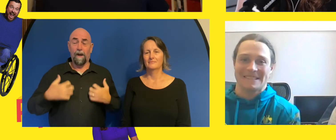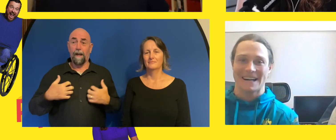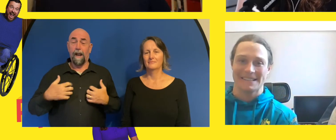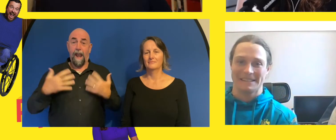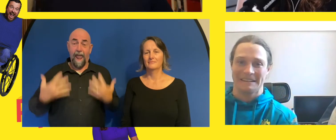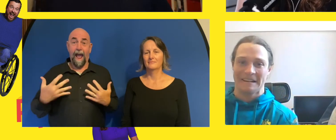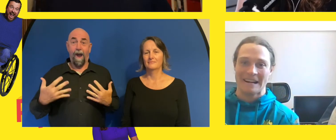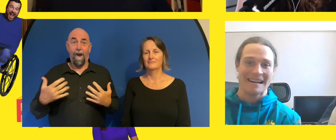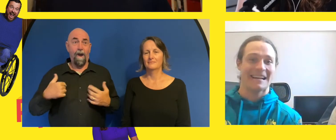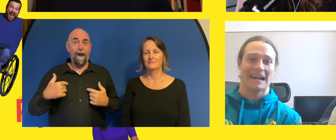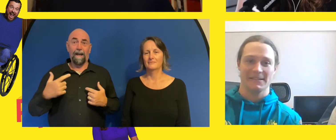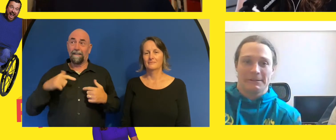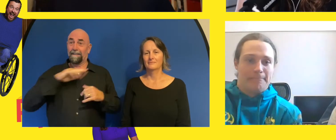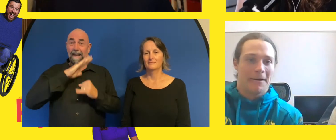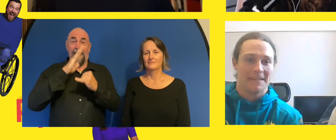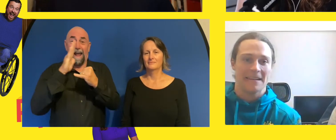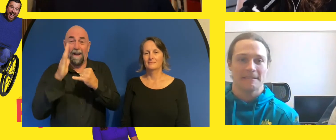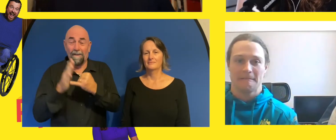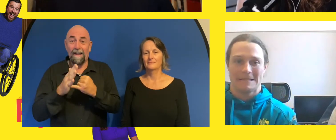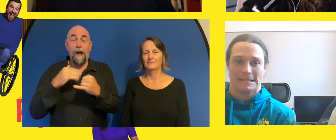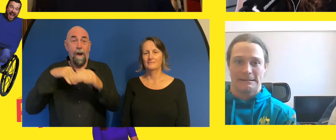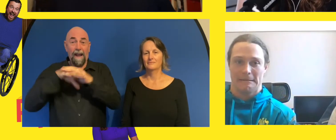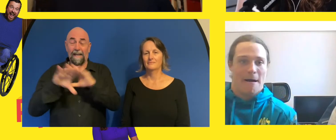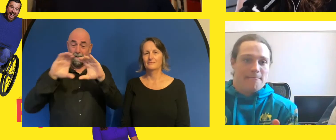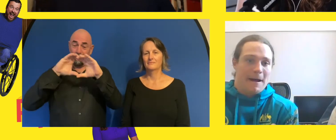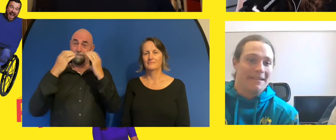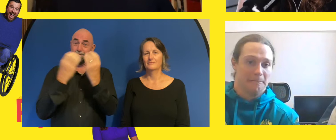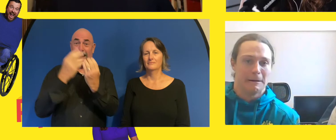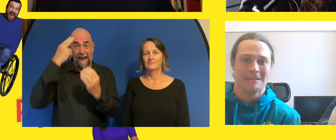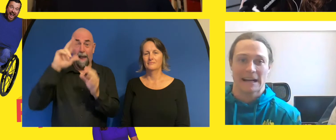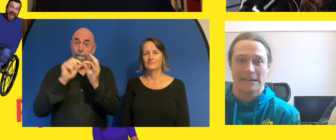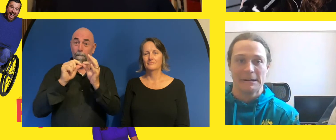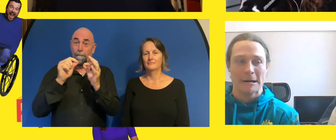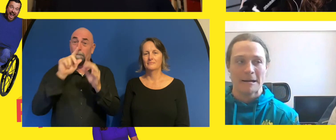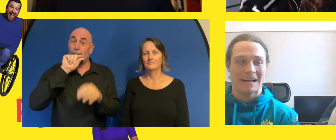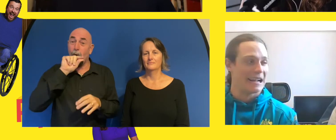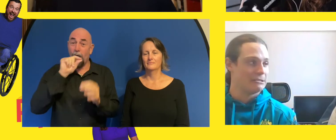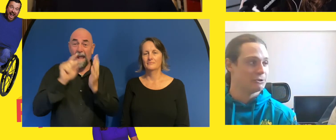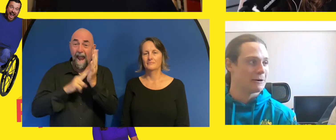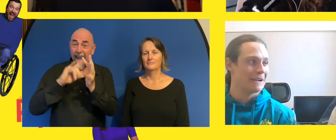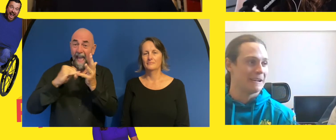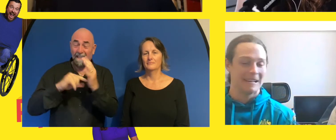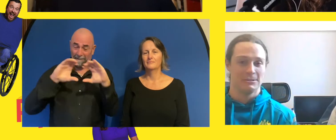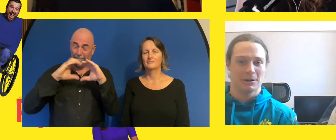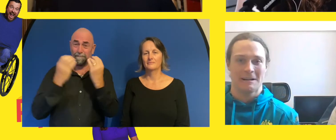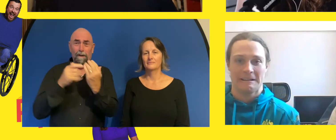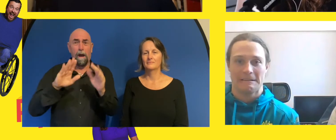just excited to get to the bird's nest, which is an amazing building, and